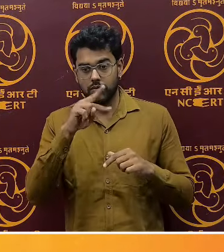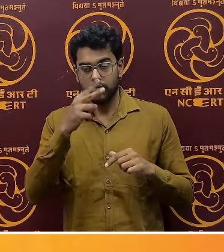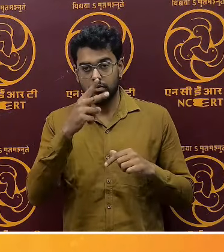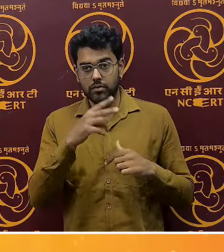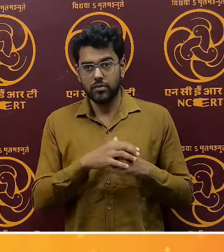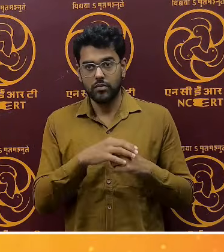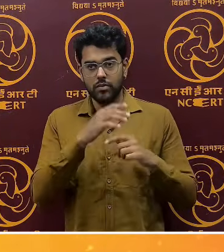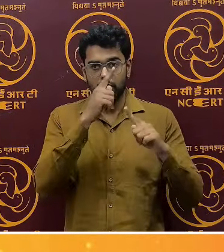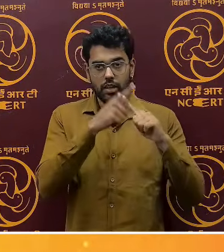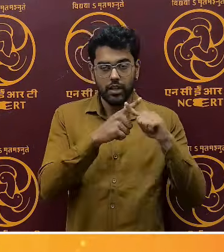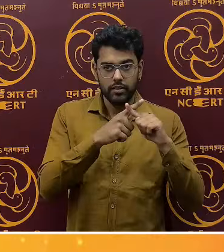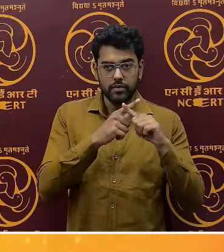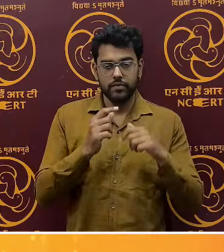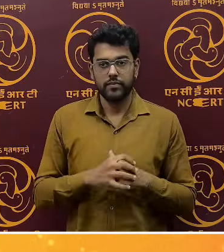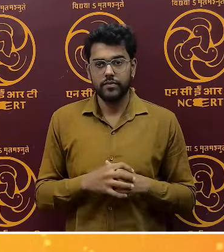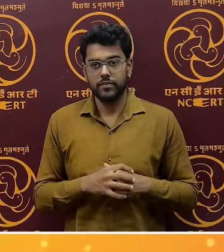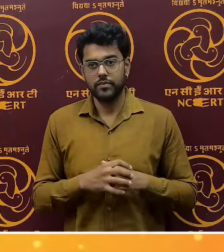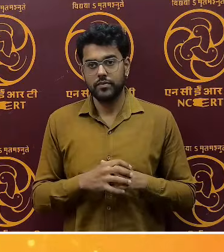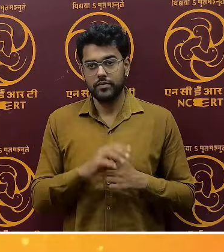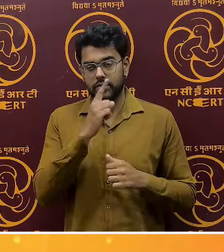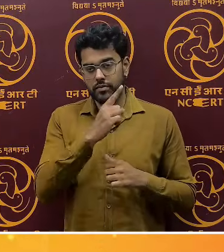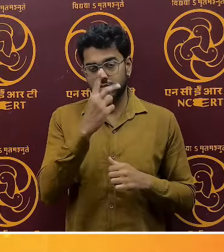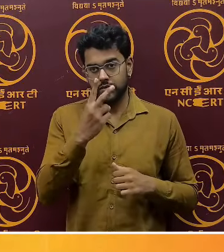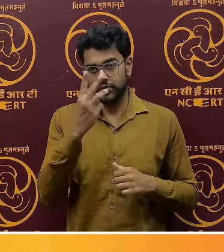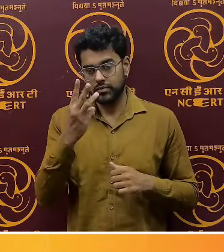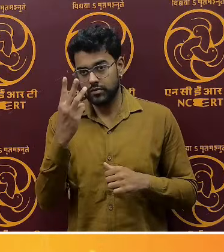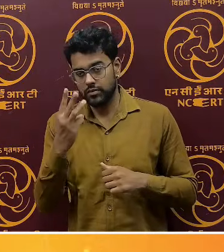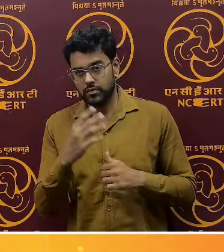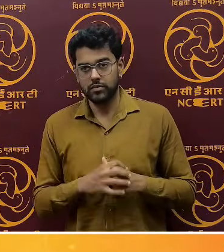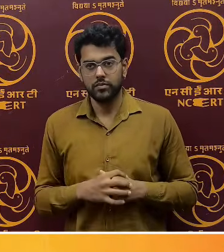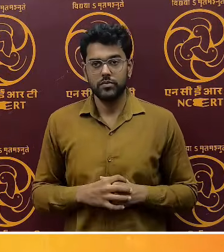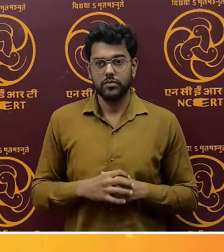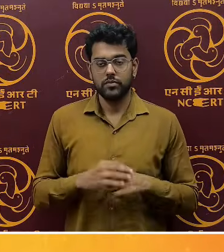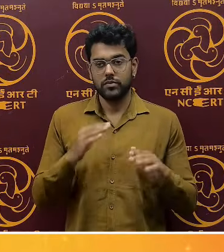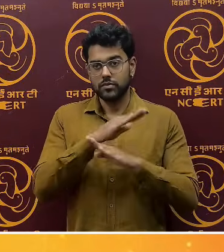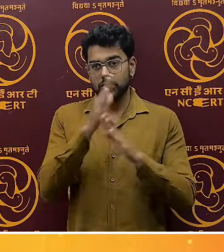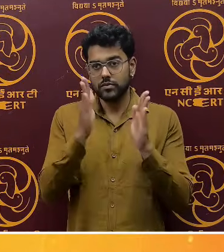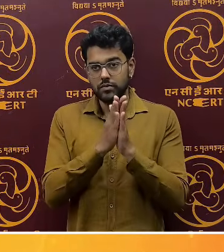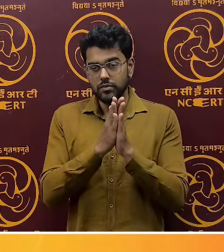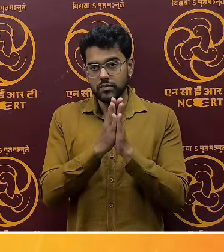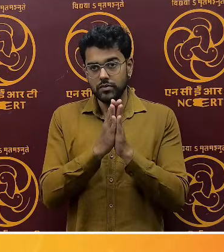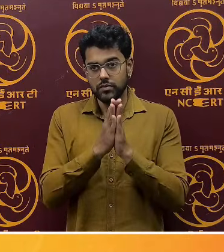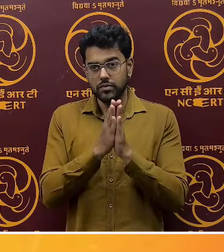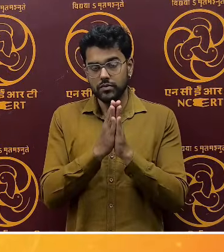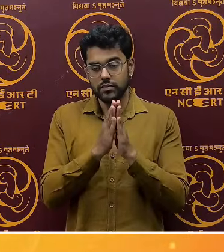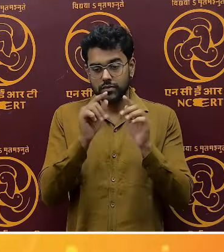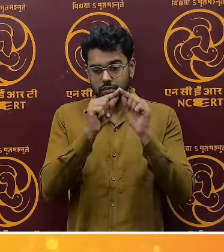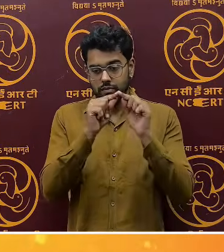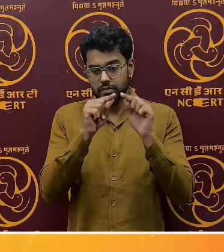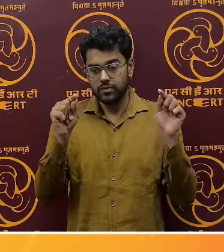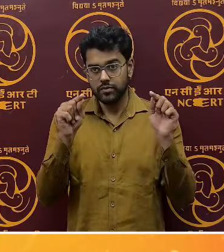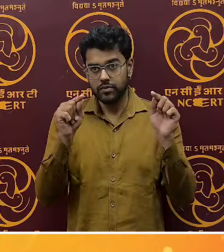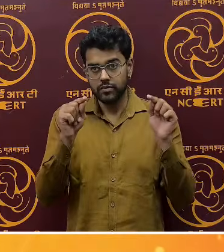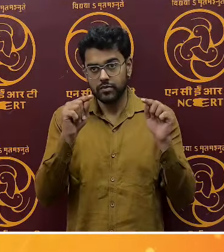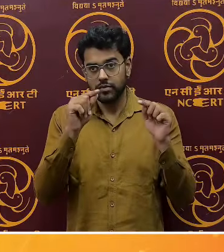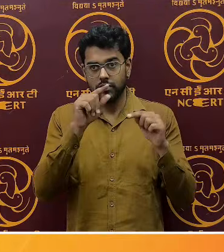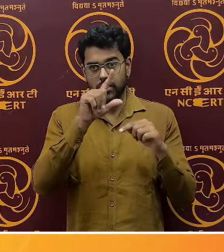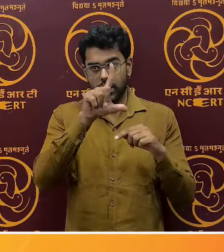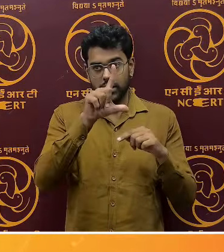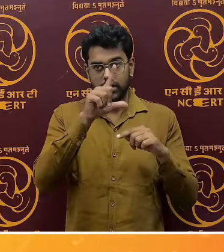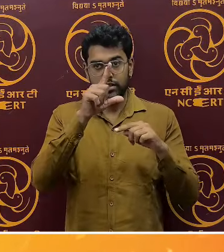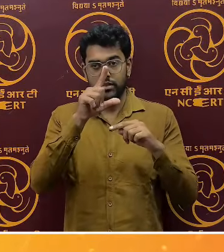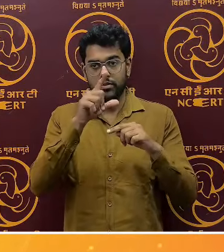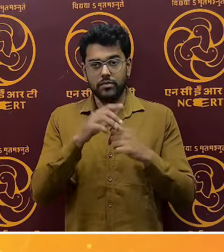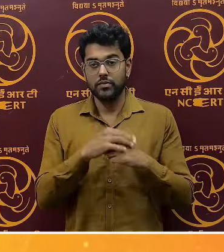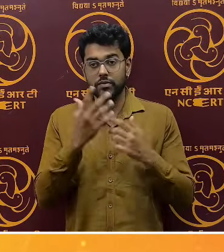is x, this is 1, 2 and 3. So total length from this to this point is x plus 3.